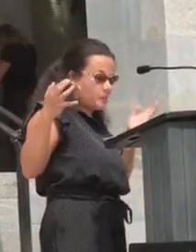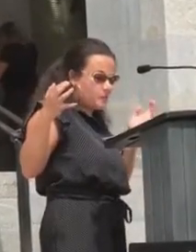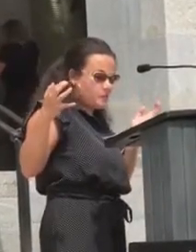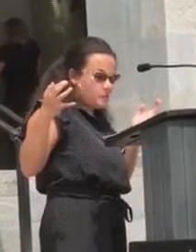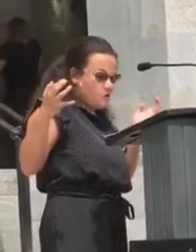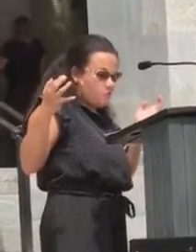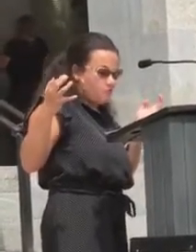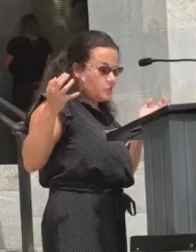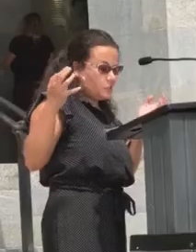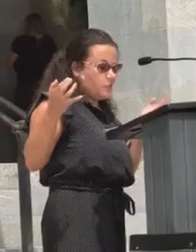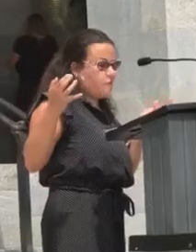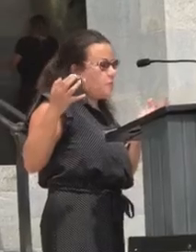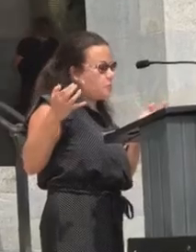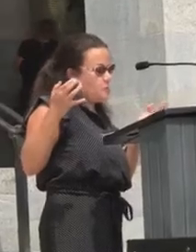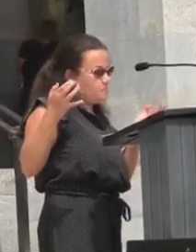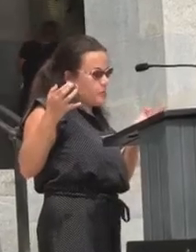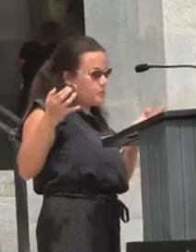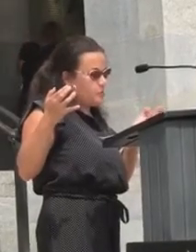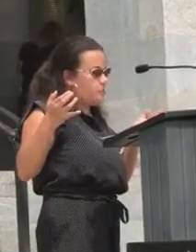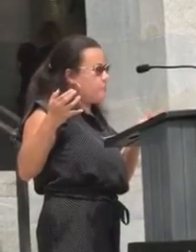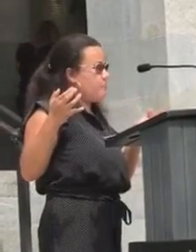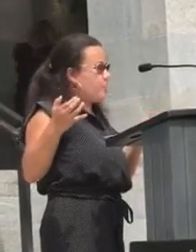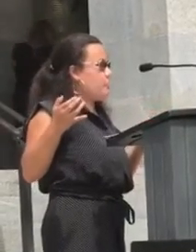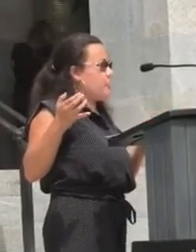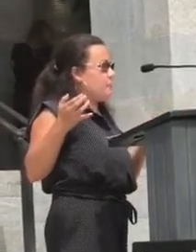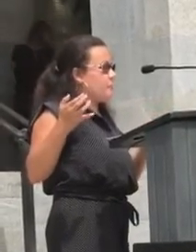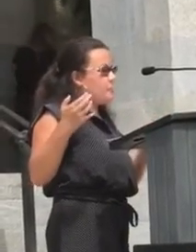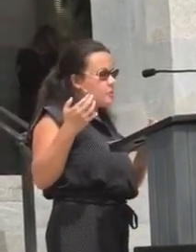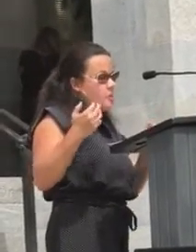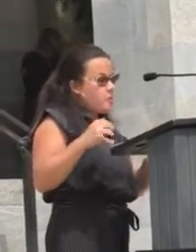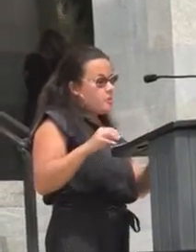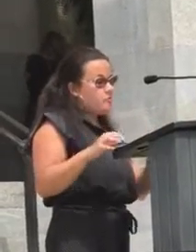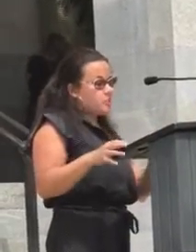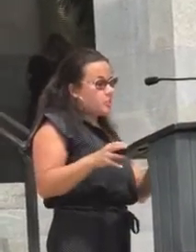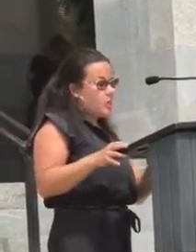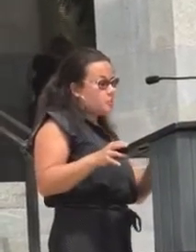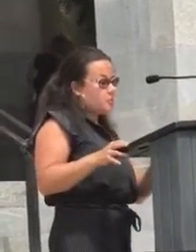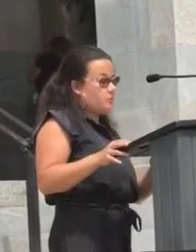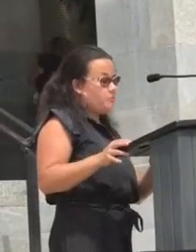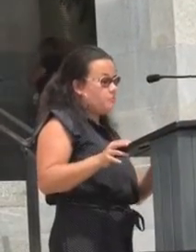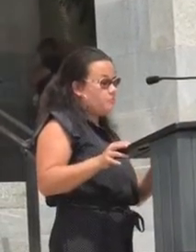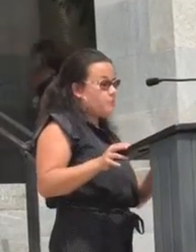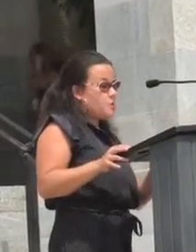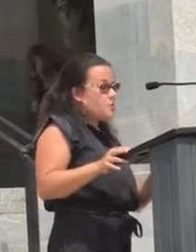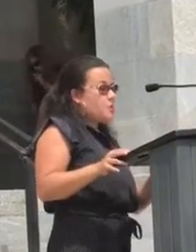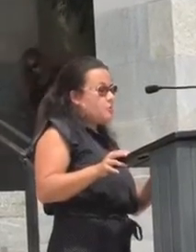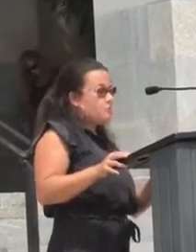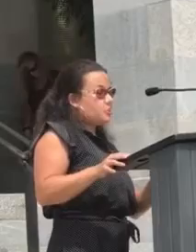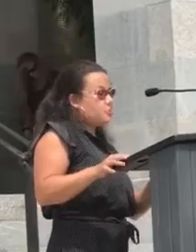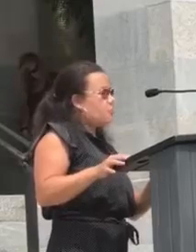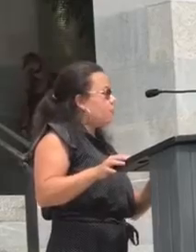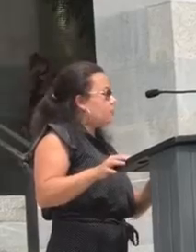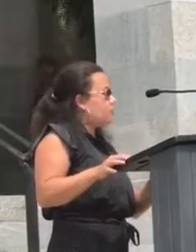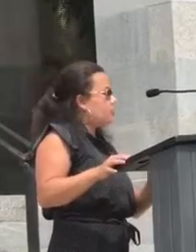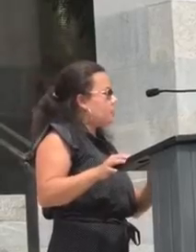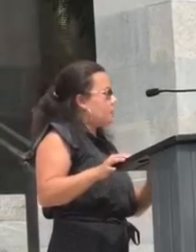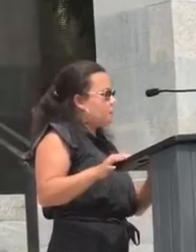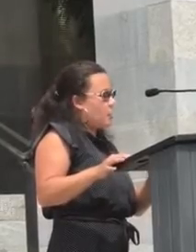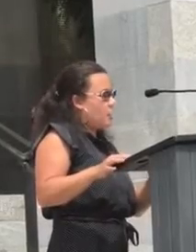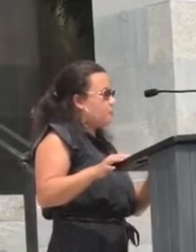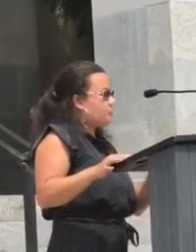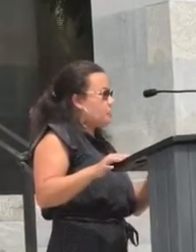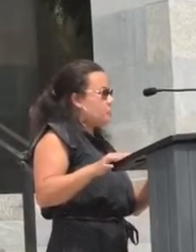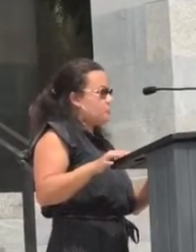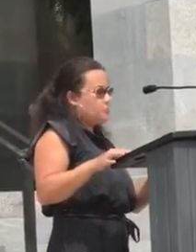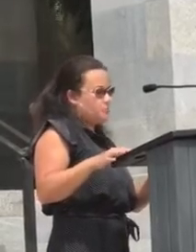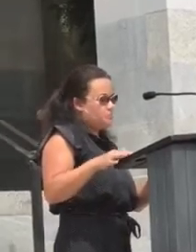Mike, one of the friends I made during YLF. He was awesome. He was so full of